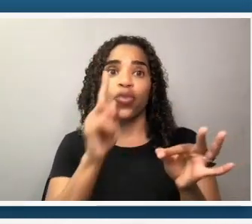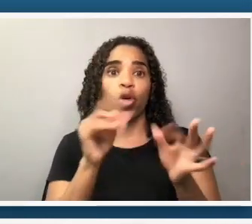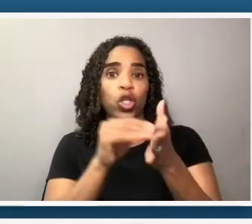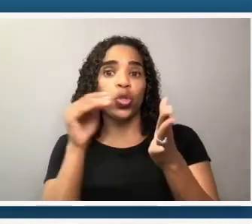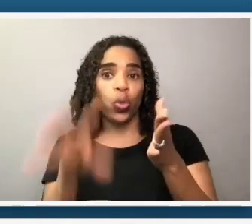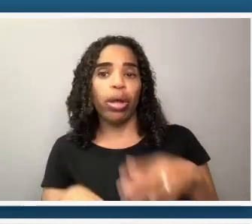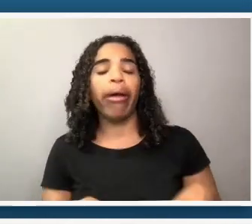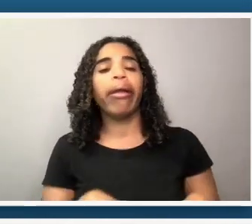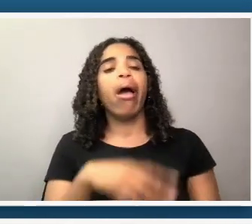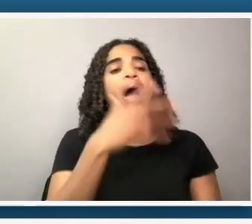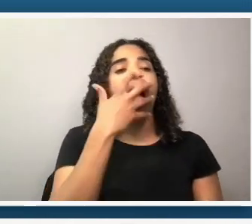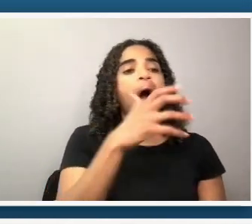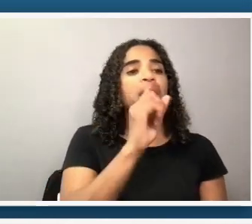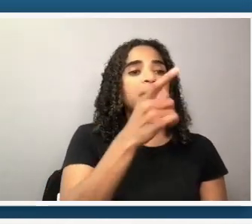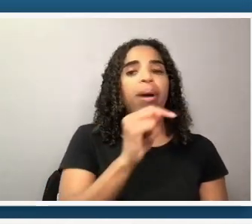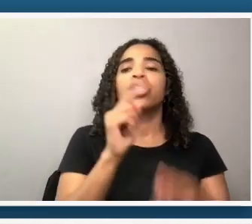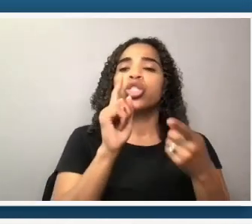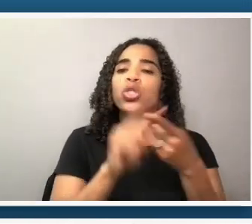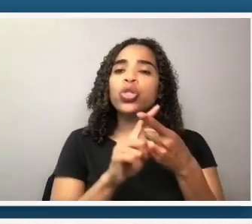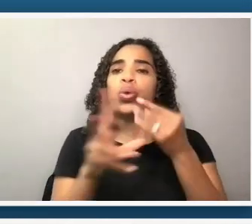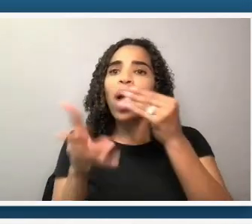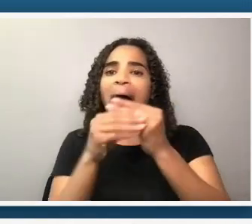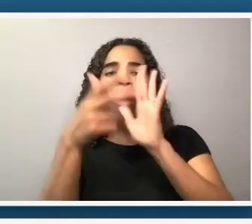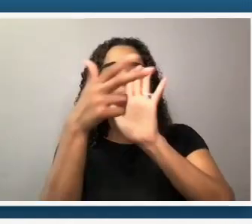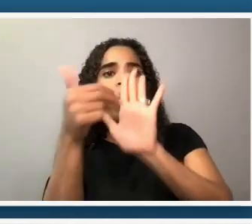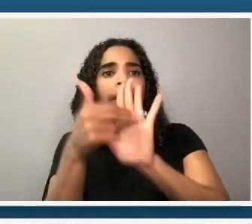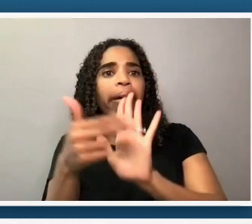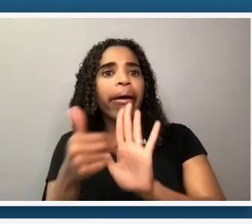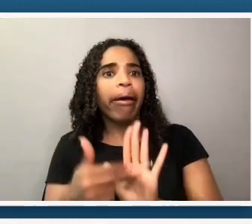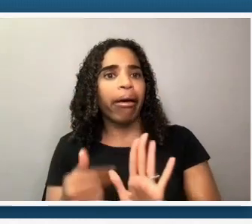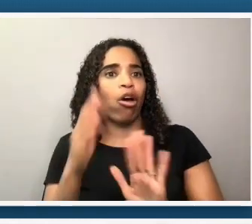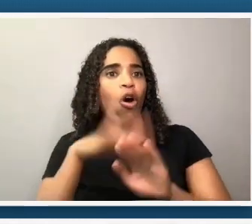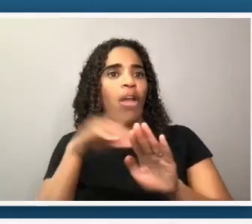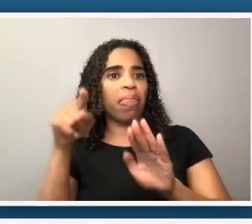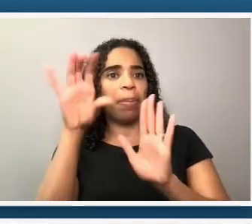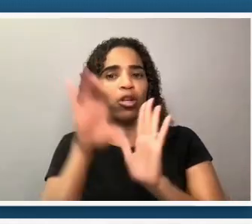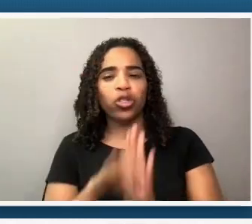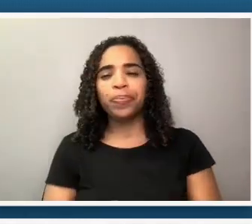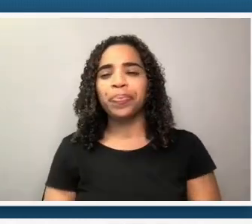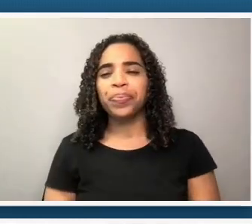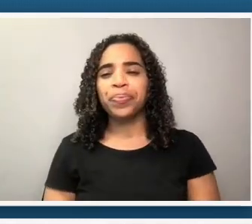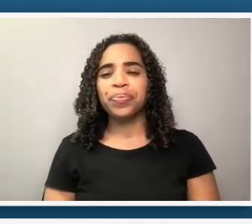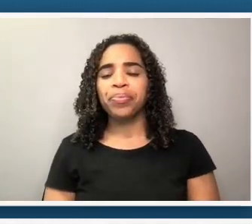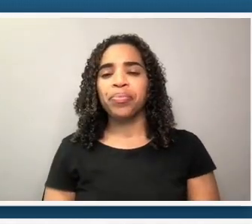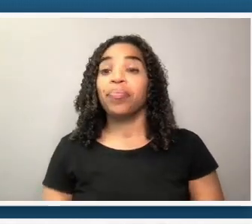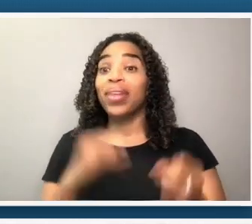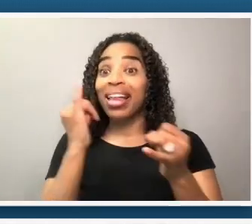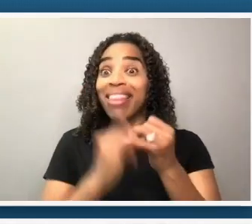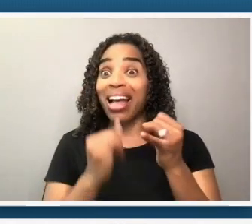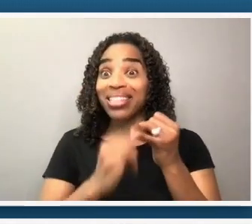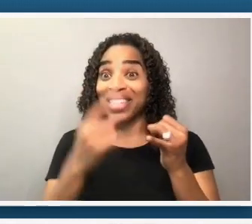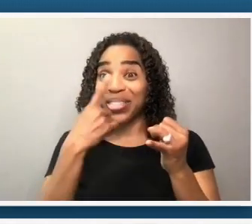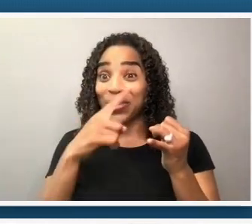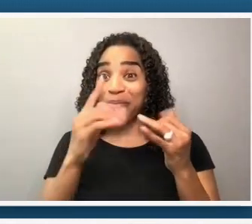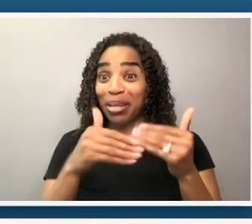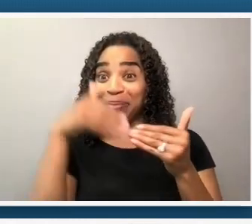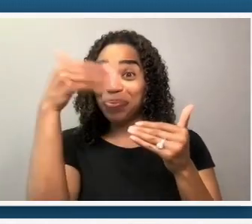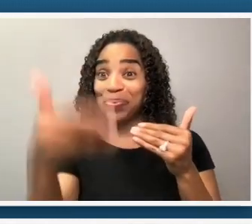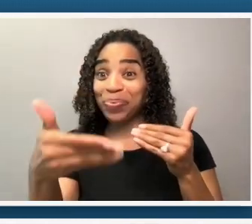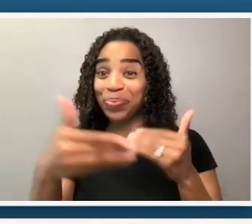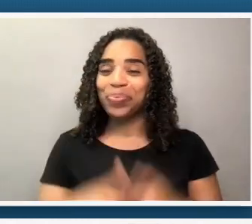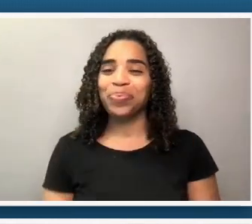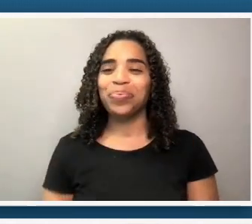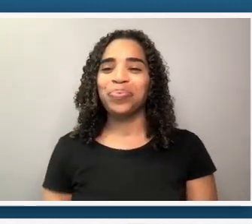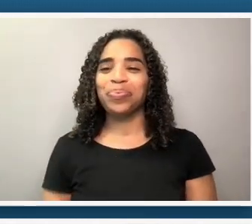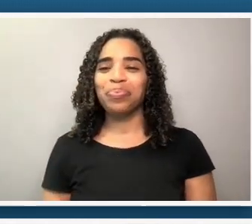to highlight and annotate areas of interest on this image. And then finally, if we can move forward to the next slide,